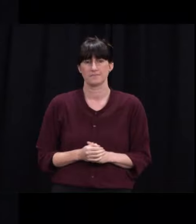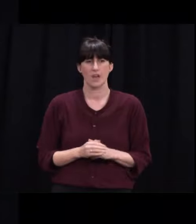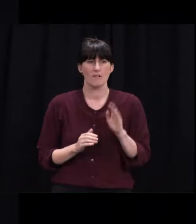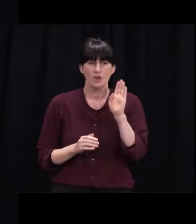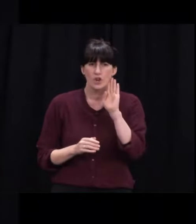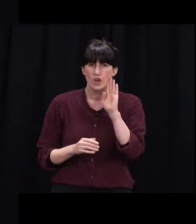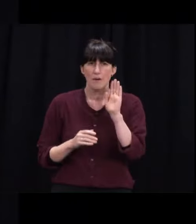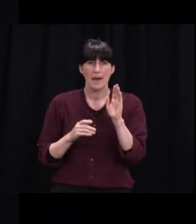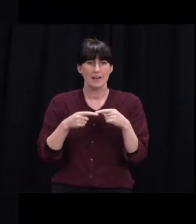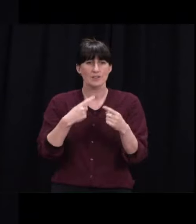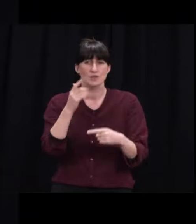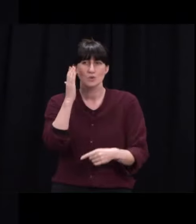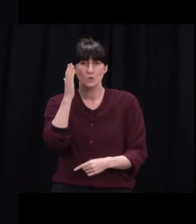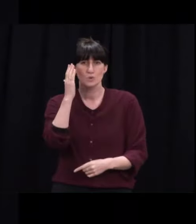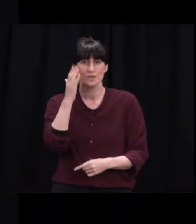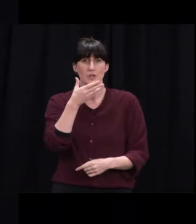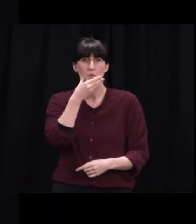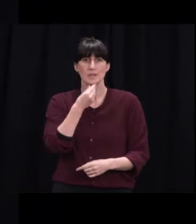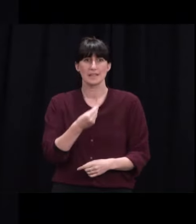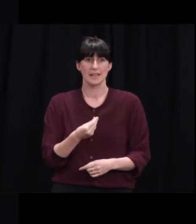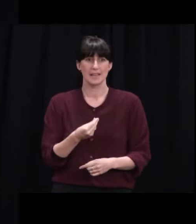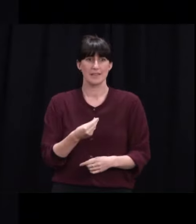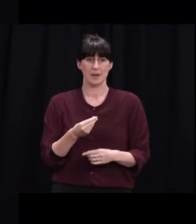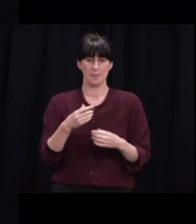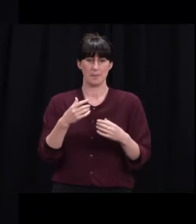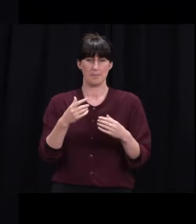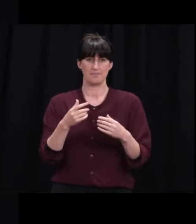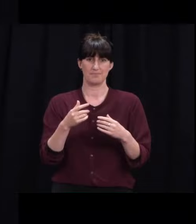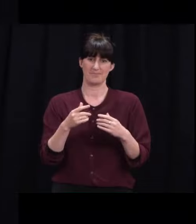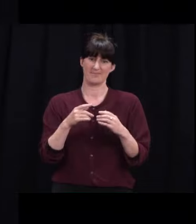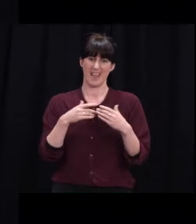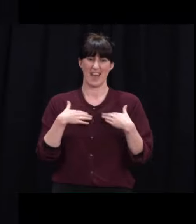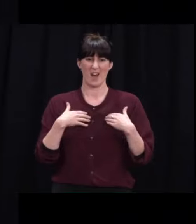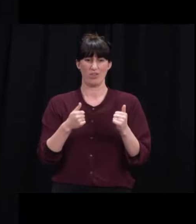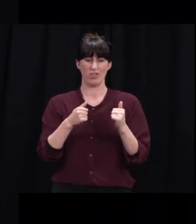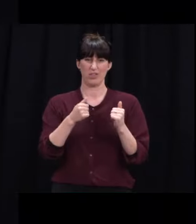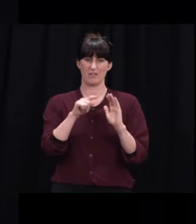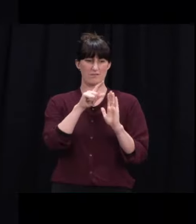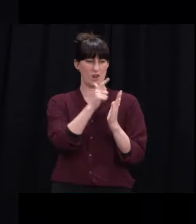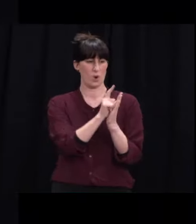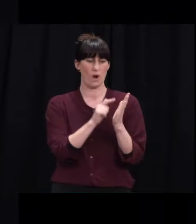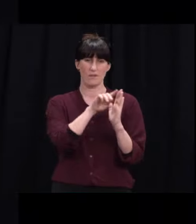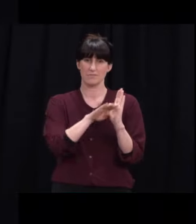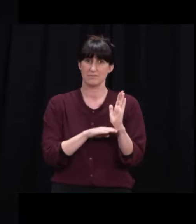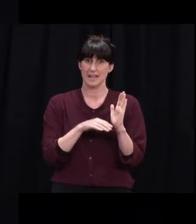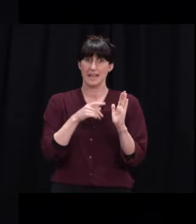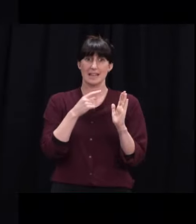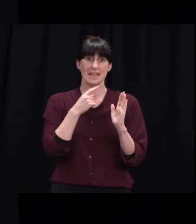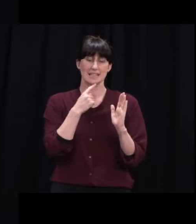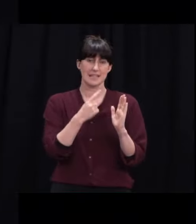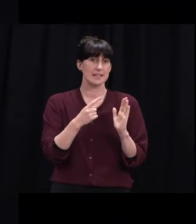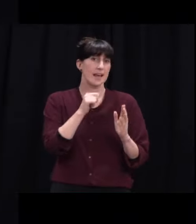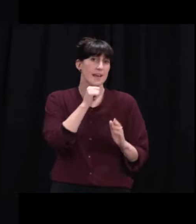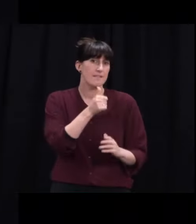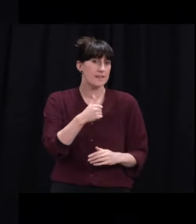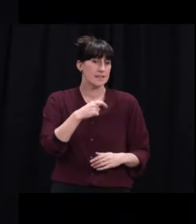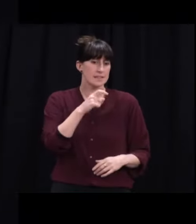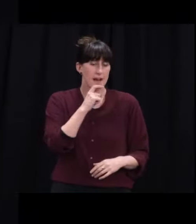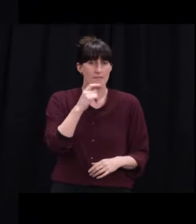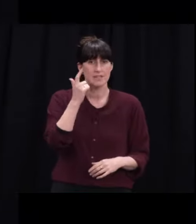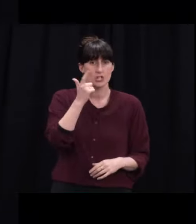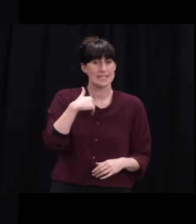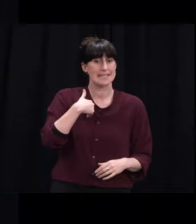schools are making use of the public health order that enables a small number of staff to go on site to get the devices and packs